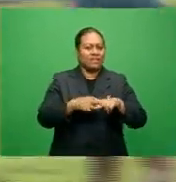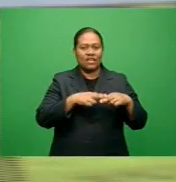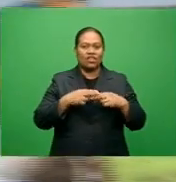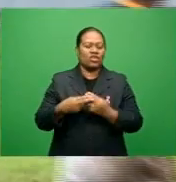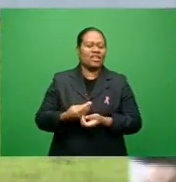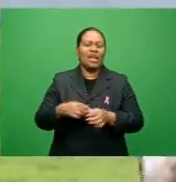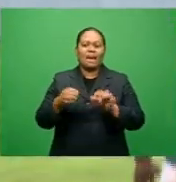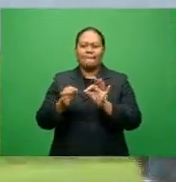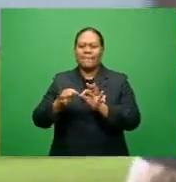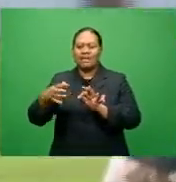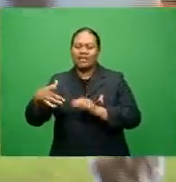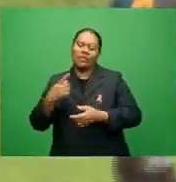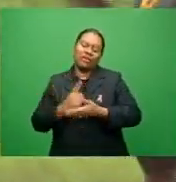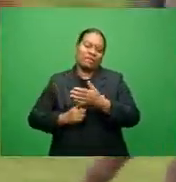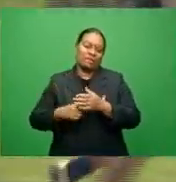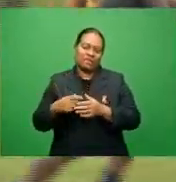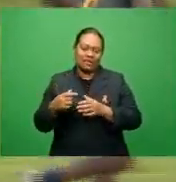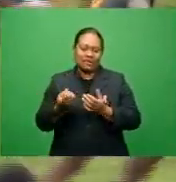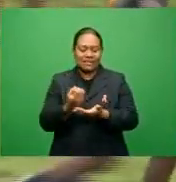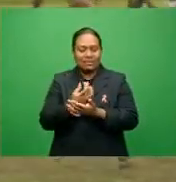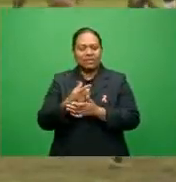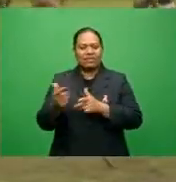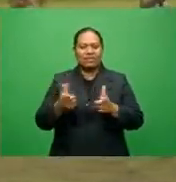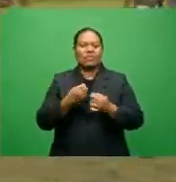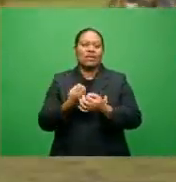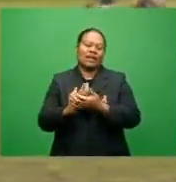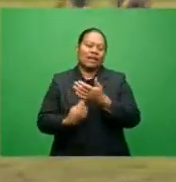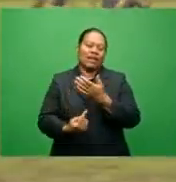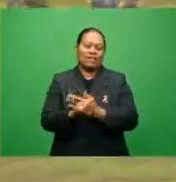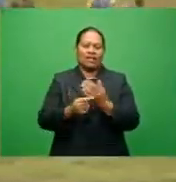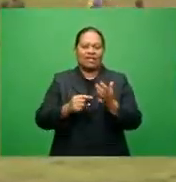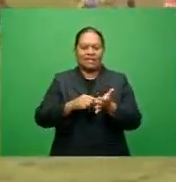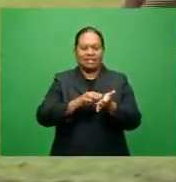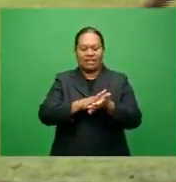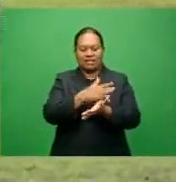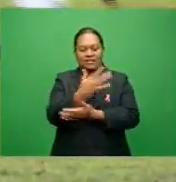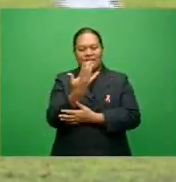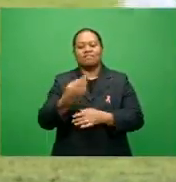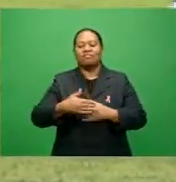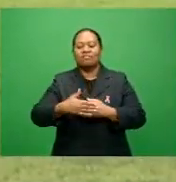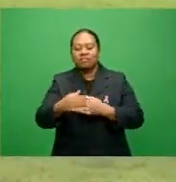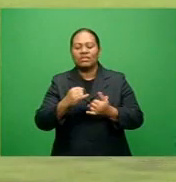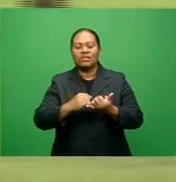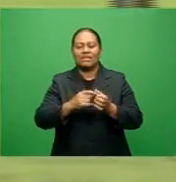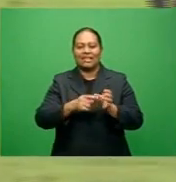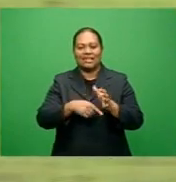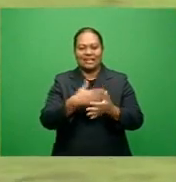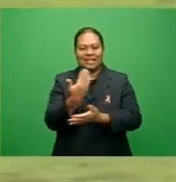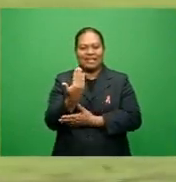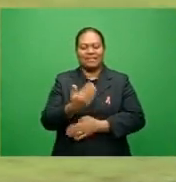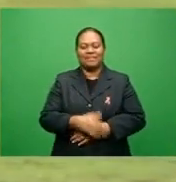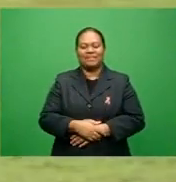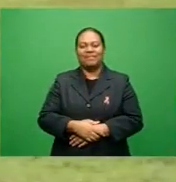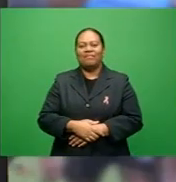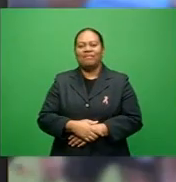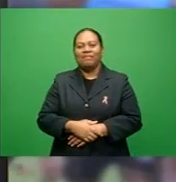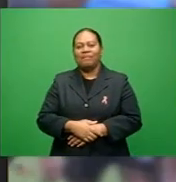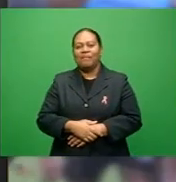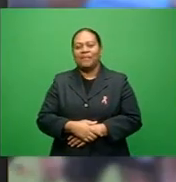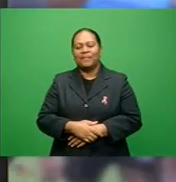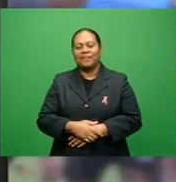Sevens will kick off next Thursday and runs through until Saturday at Ratunga Nilo Park. Tale Materkula, FBC